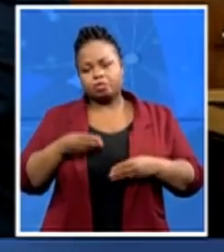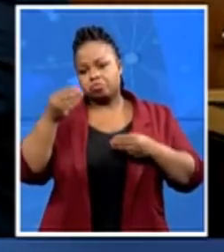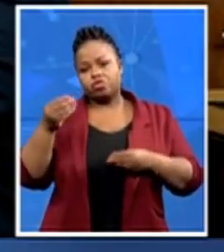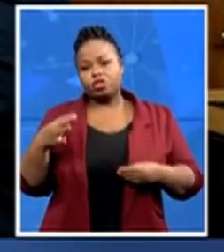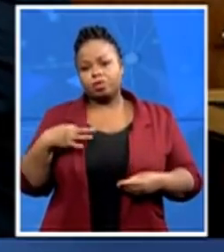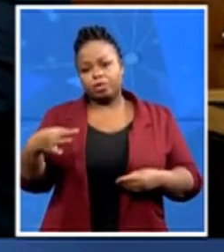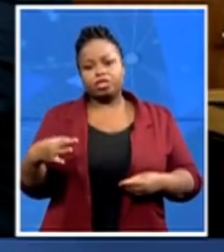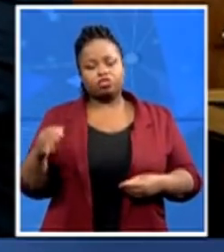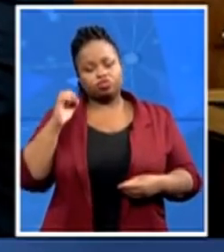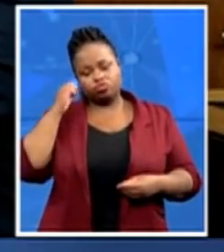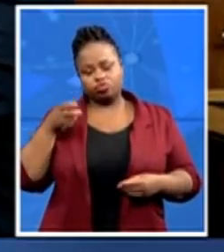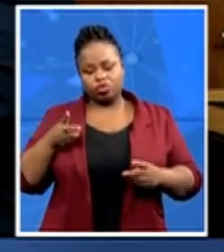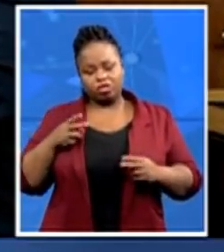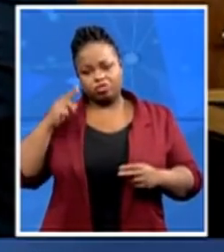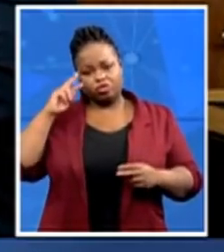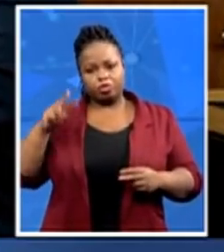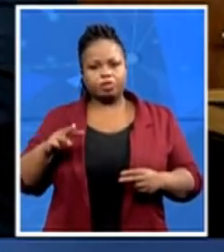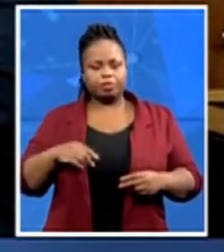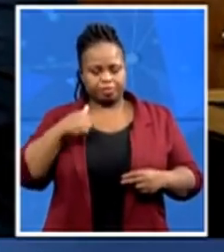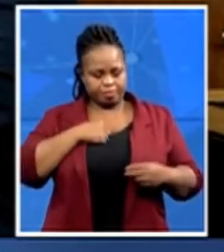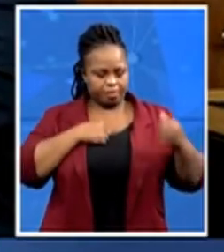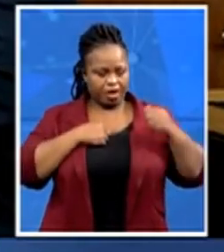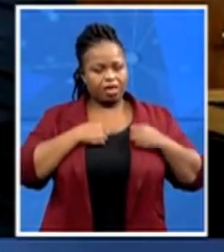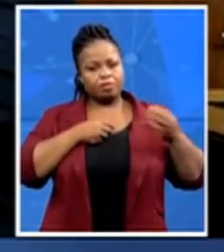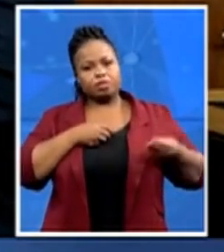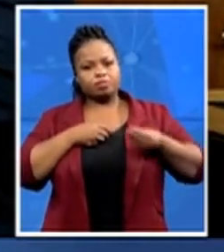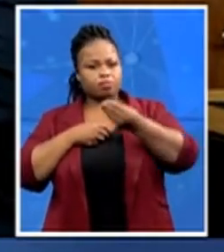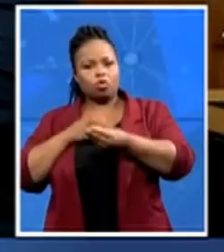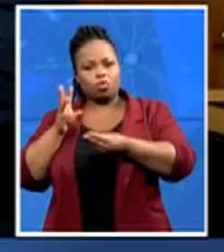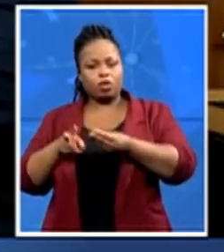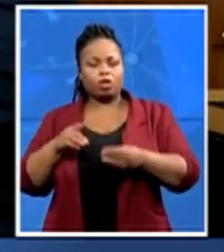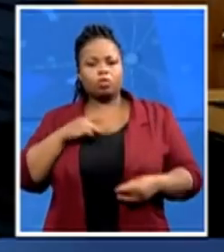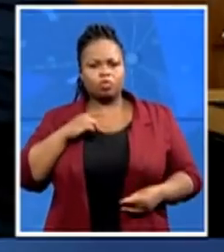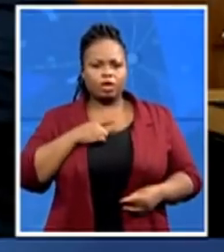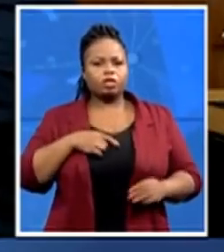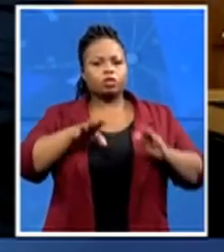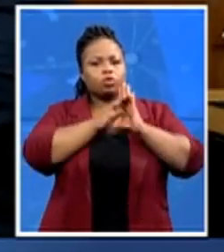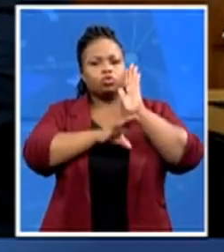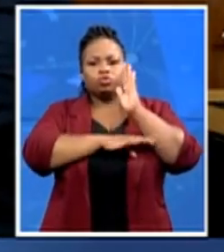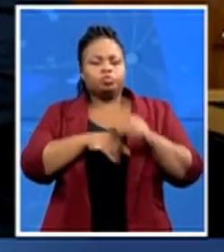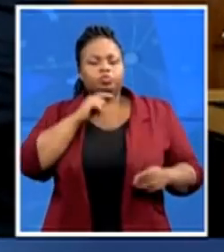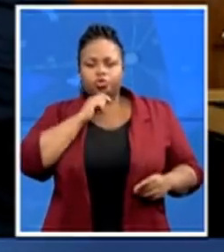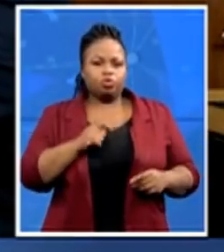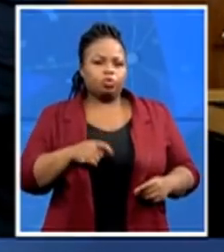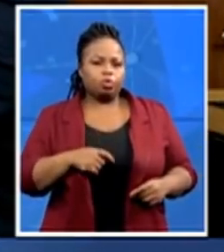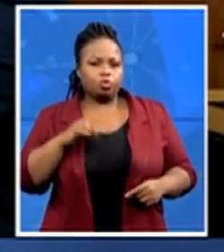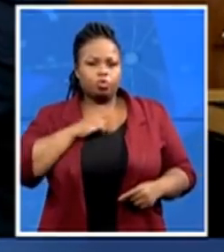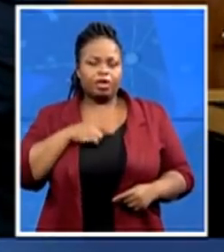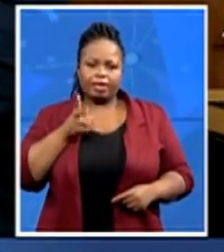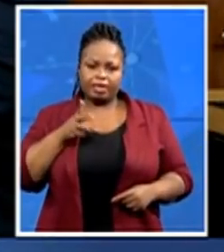humbly that in terms of the case law, the Constitution, and really other many case law, which I will submit if necessary in reply if it